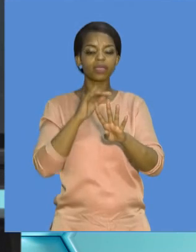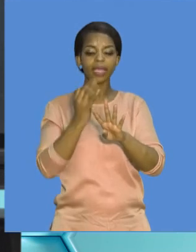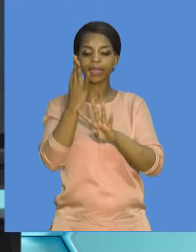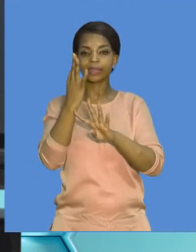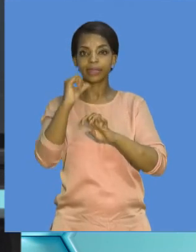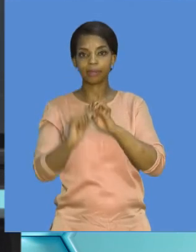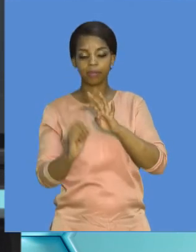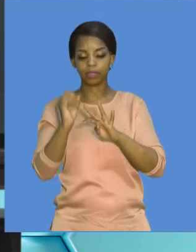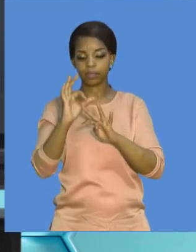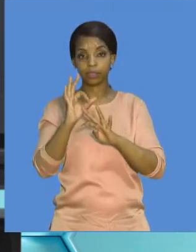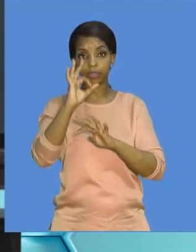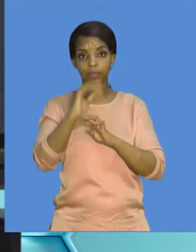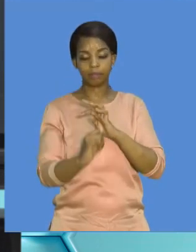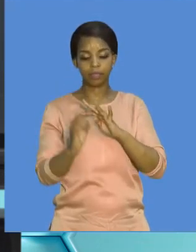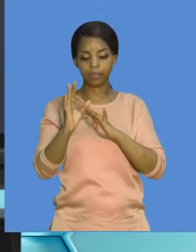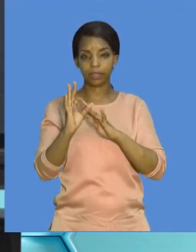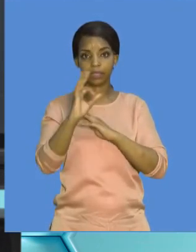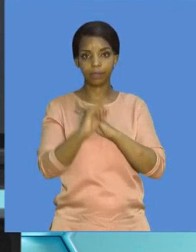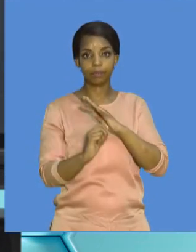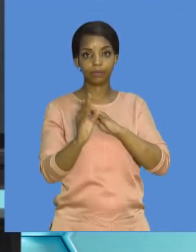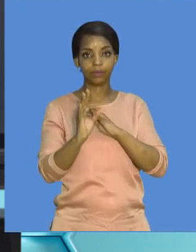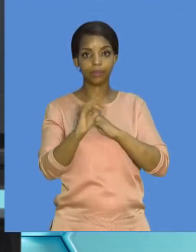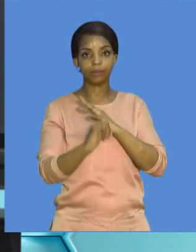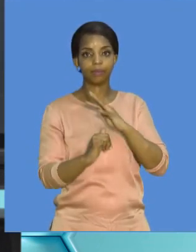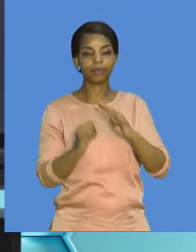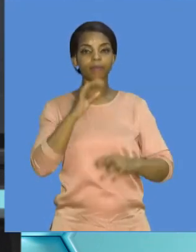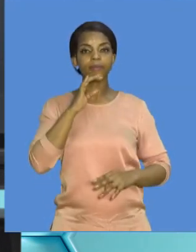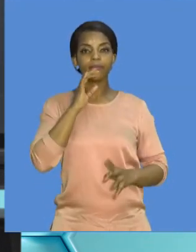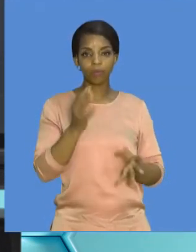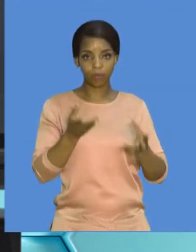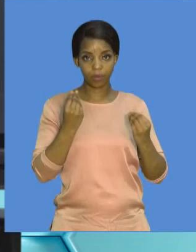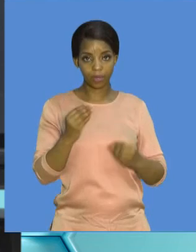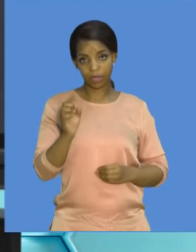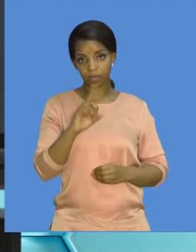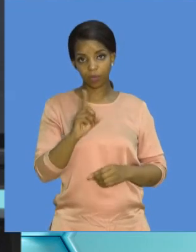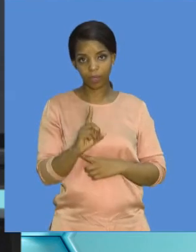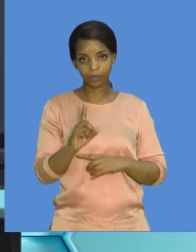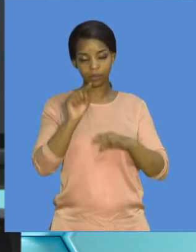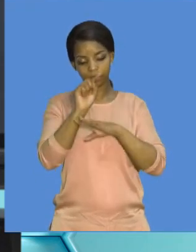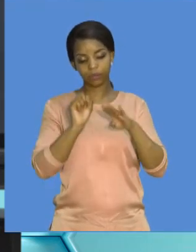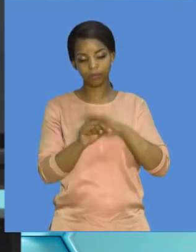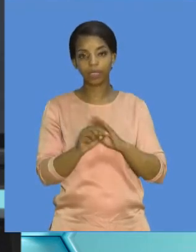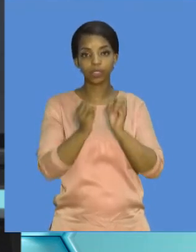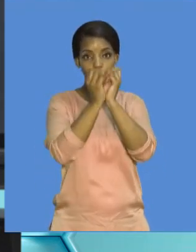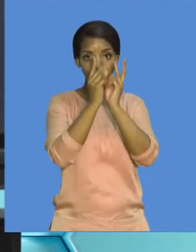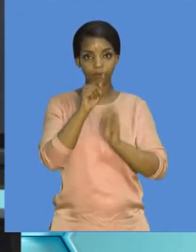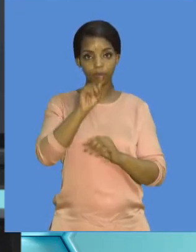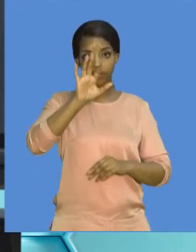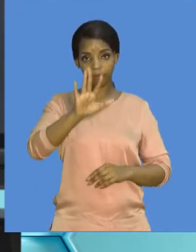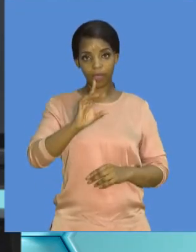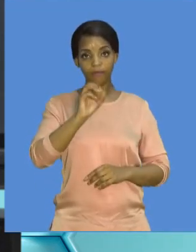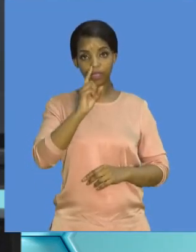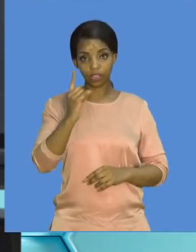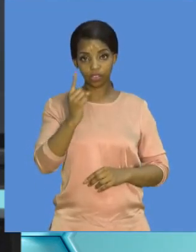getting a quarter of 12.5 at the end of every 3 months for the duration of